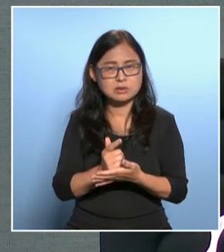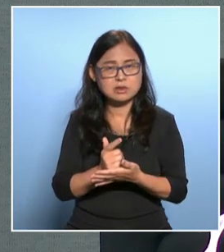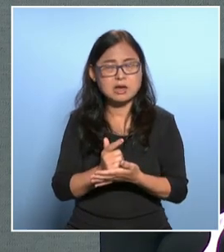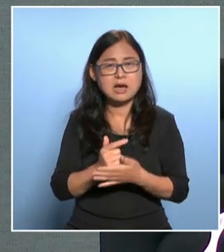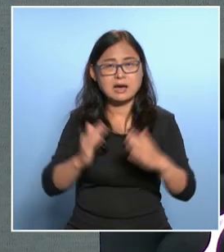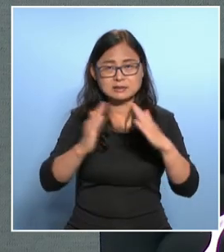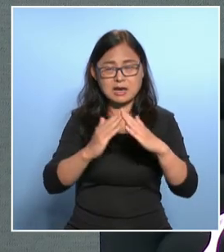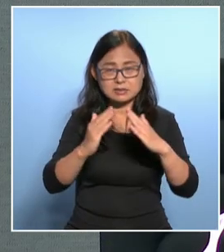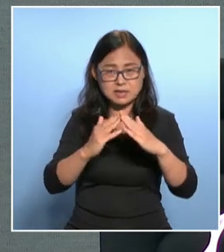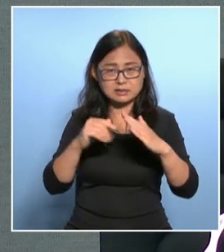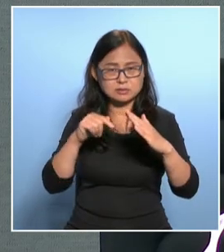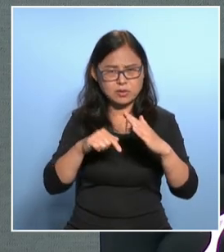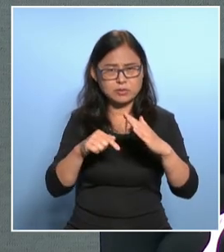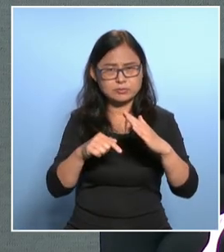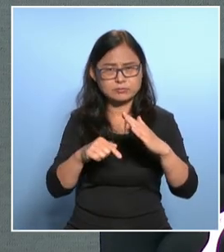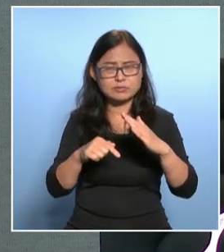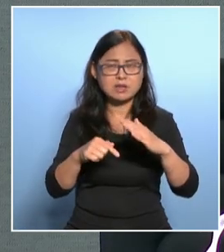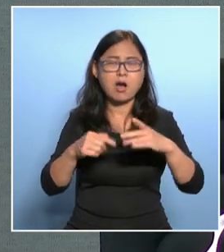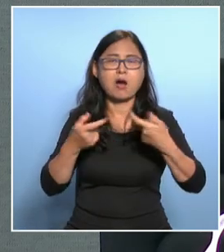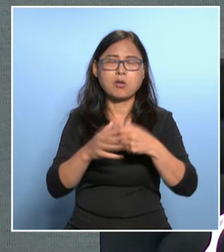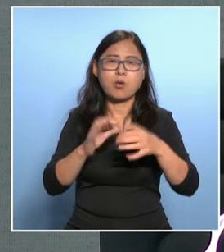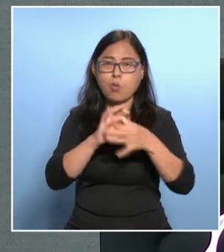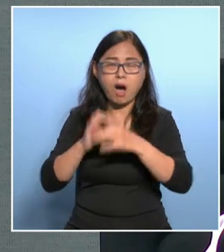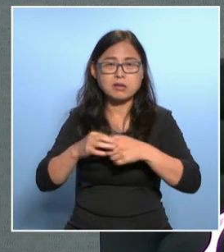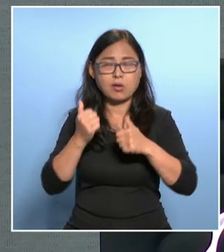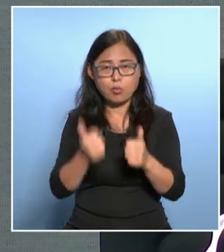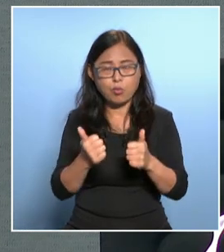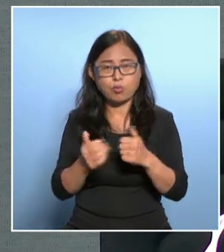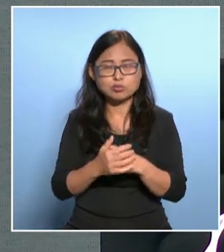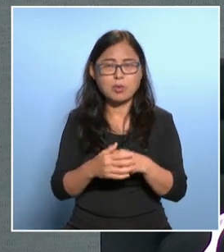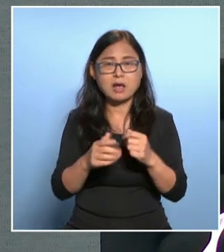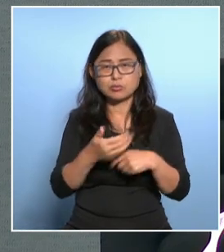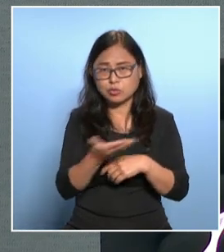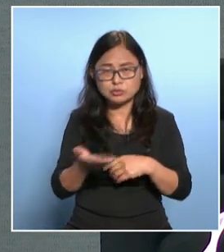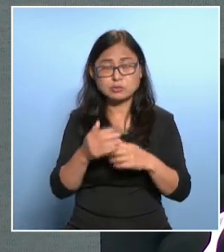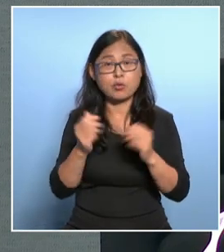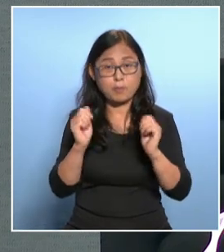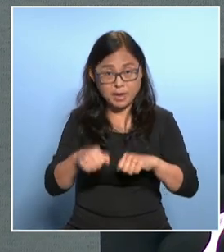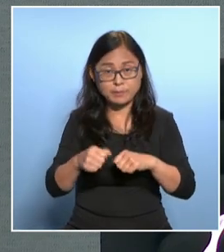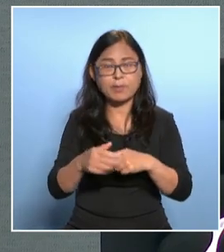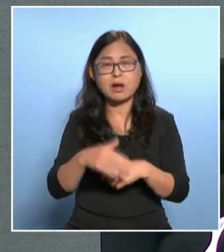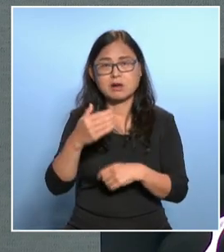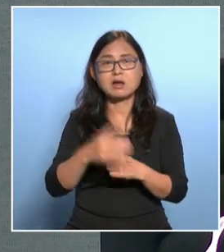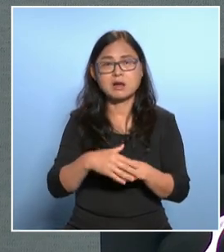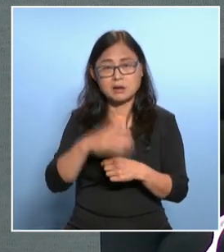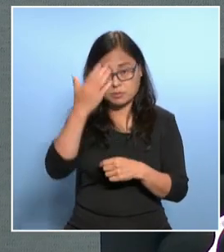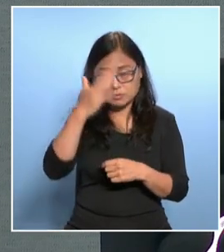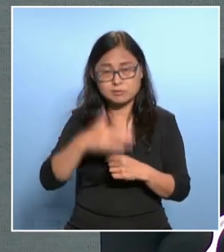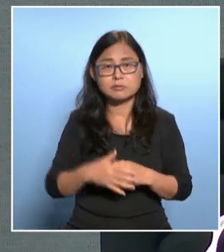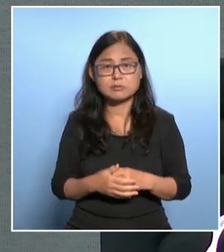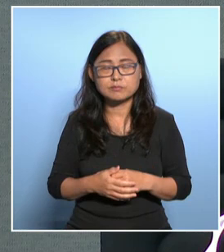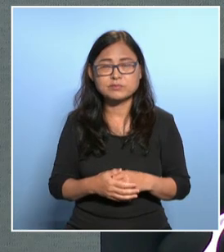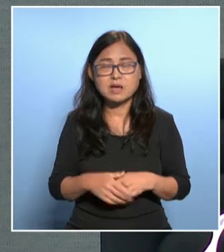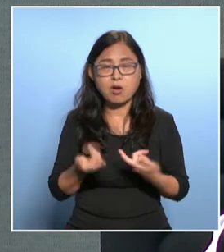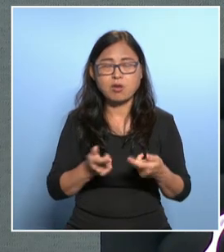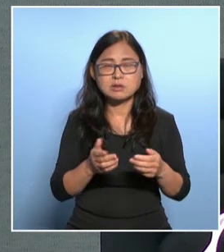In Chinese society, we place great importance on family harmony and